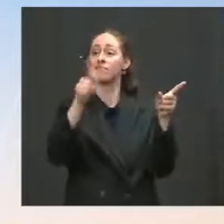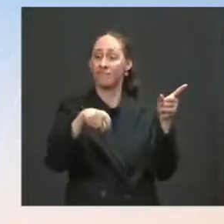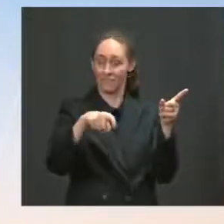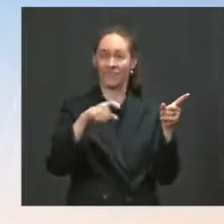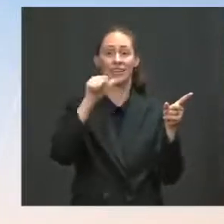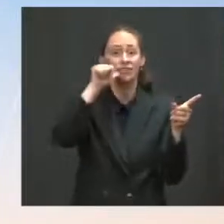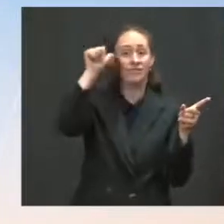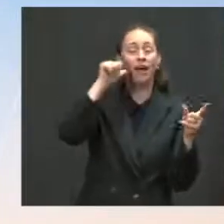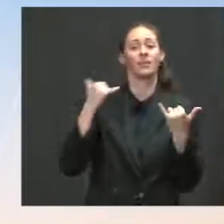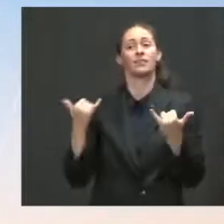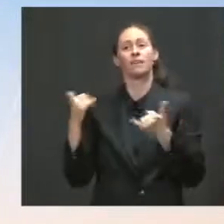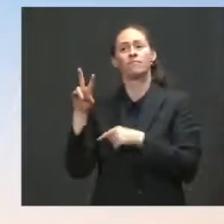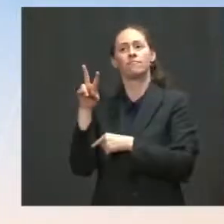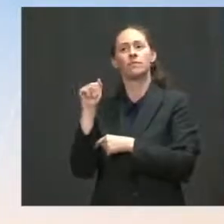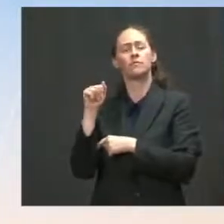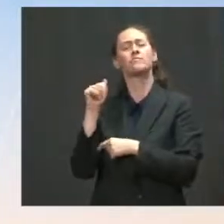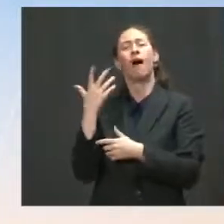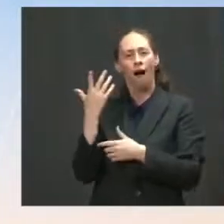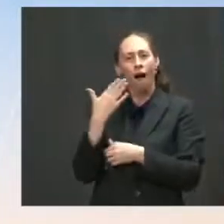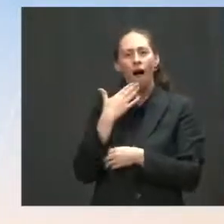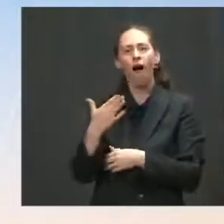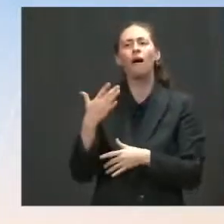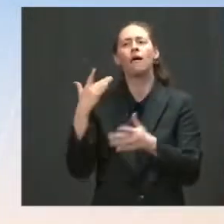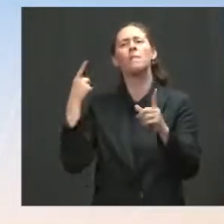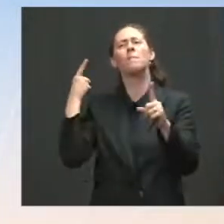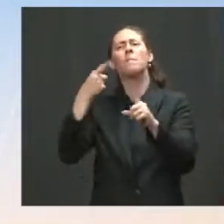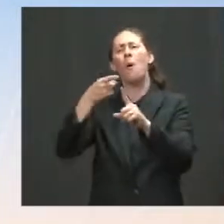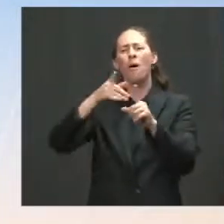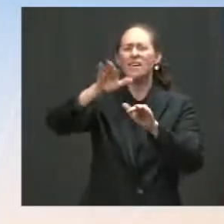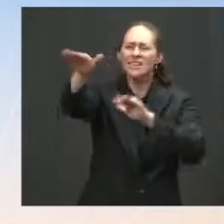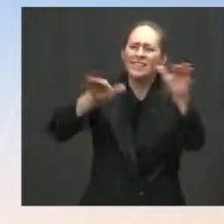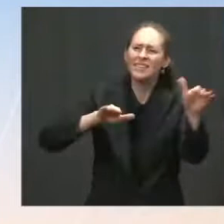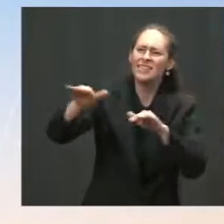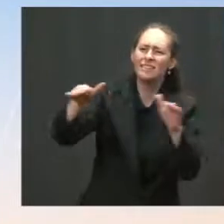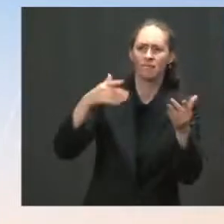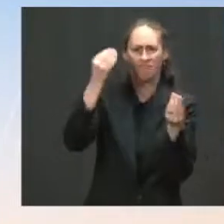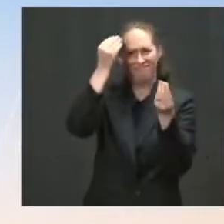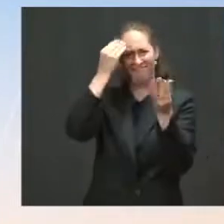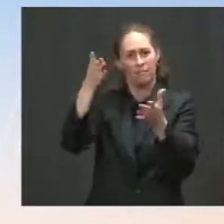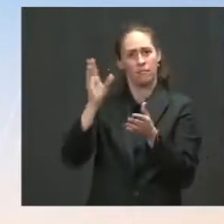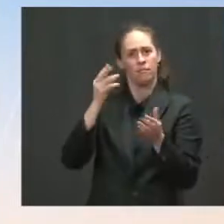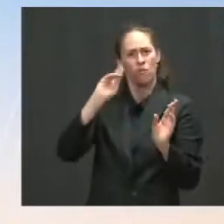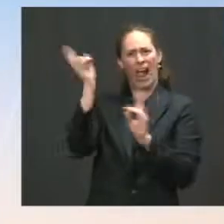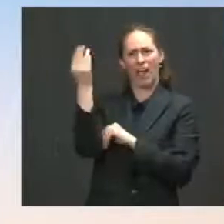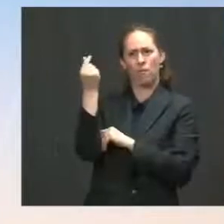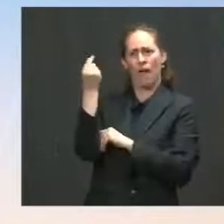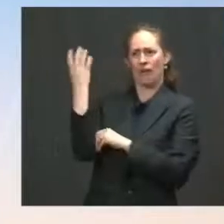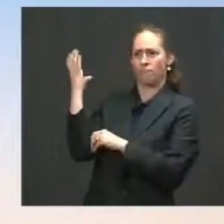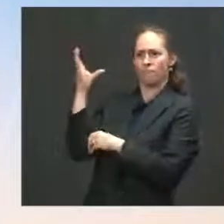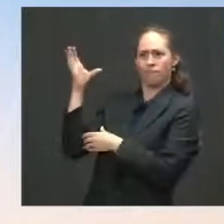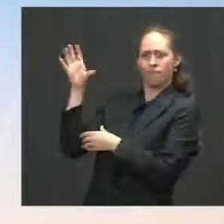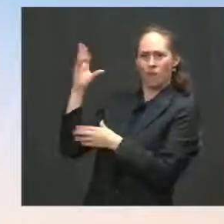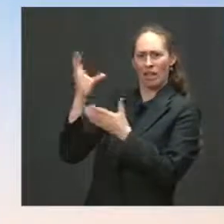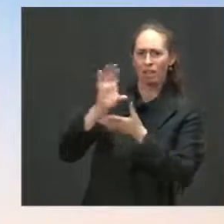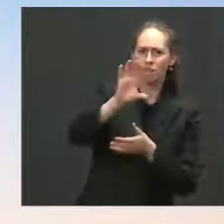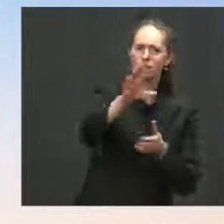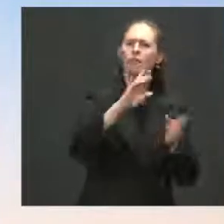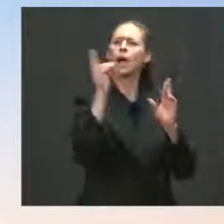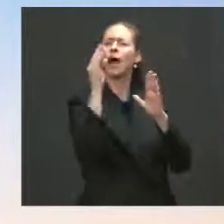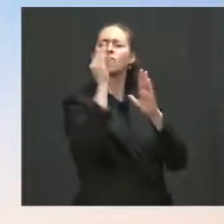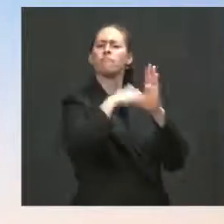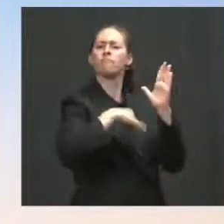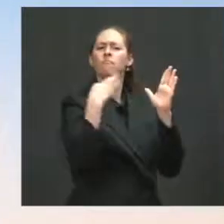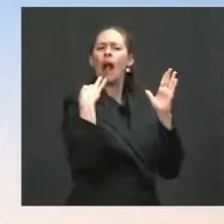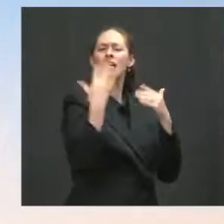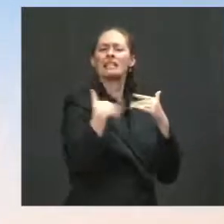as we're doing, and simplifying forms, making it easier for people to understand. Okay. And then on immigration, it's been almost 4 months since